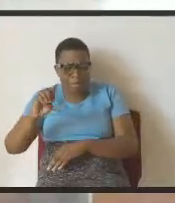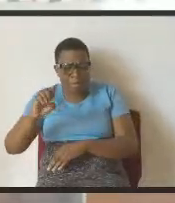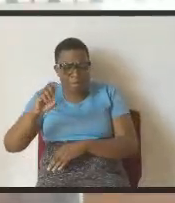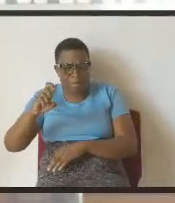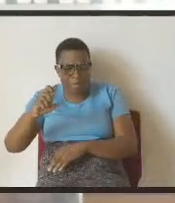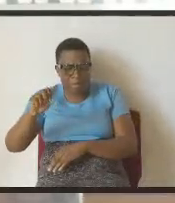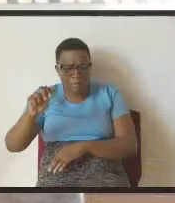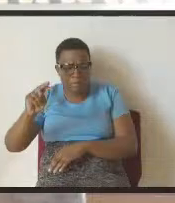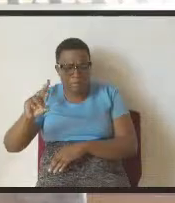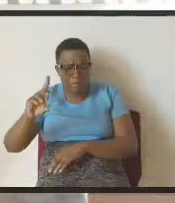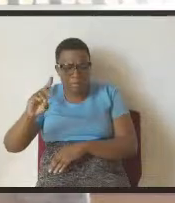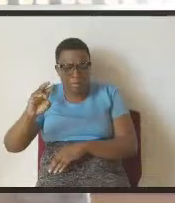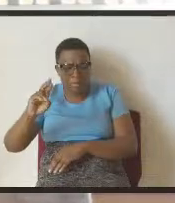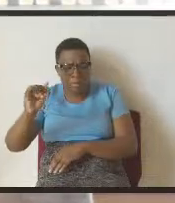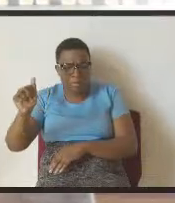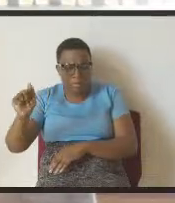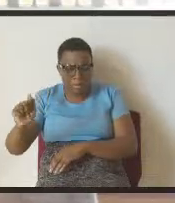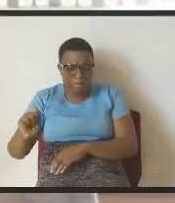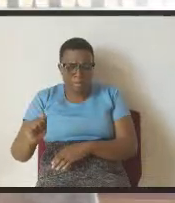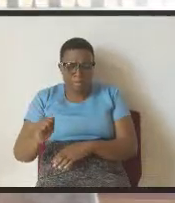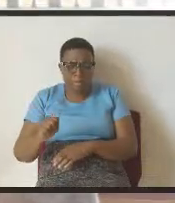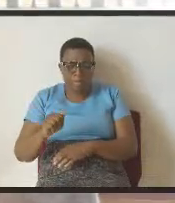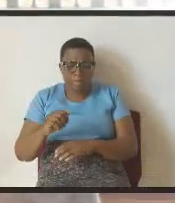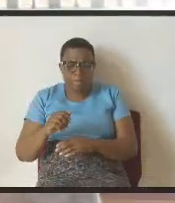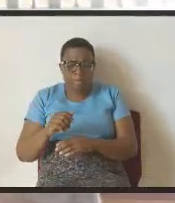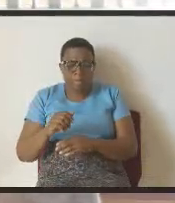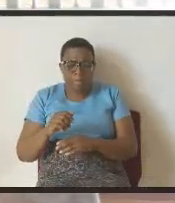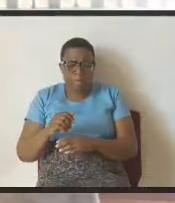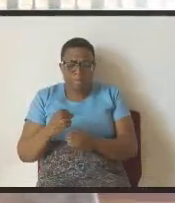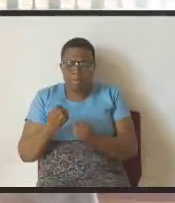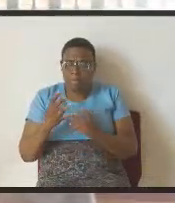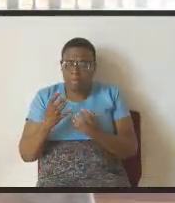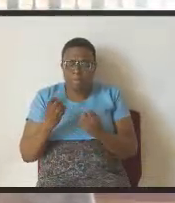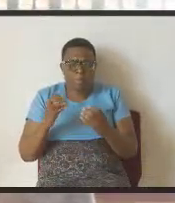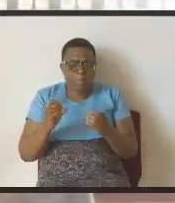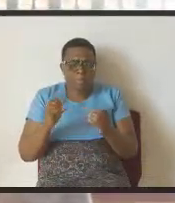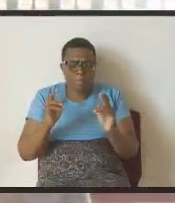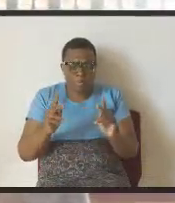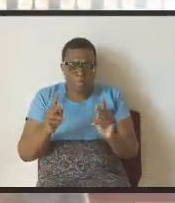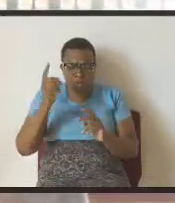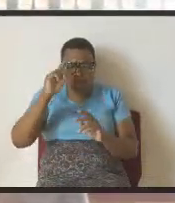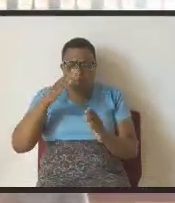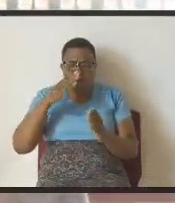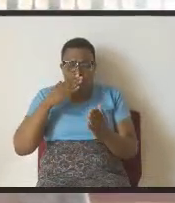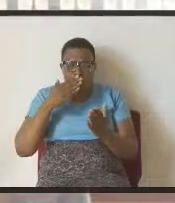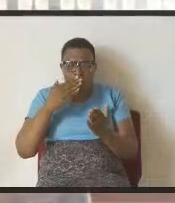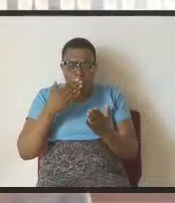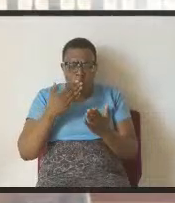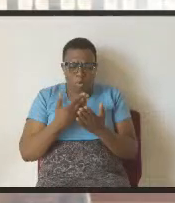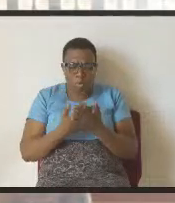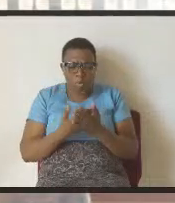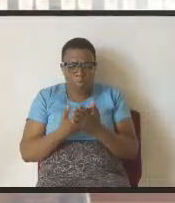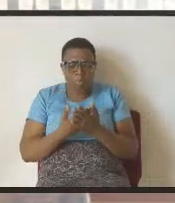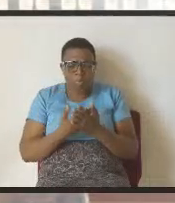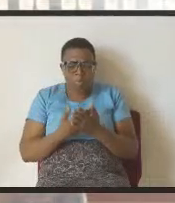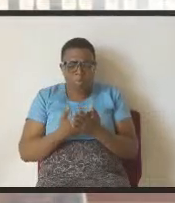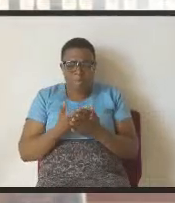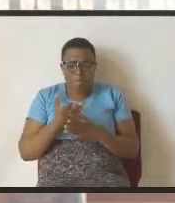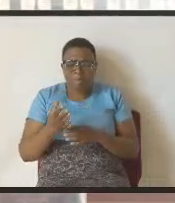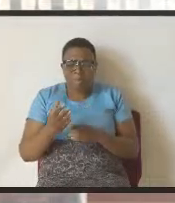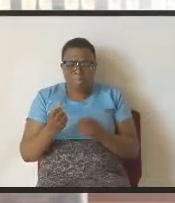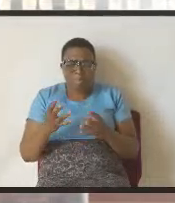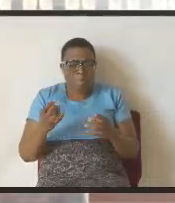Tremendous potential for your glory and for good, blessing to society. But there are myriads of